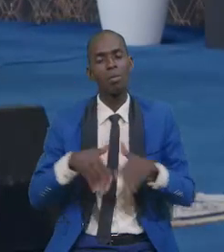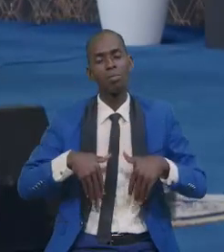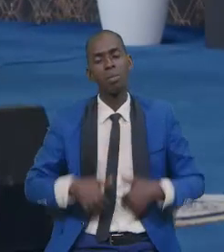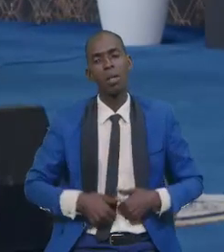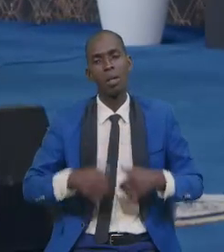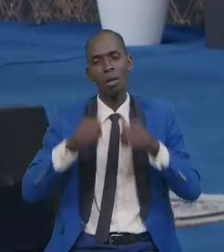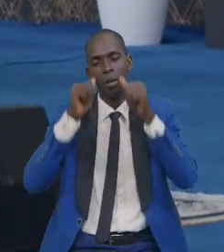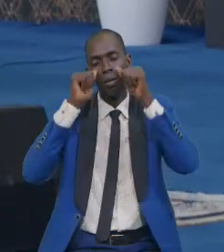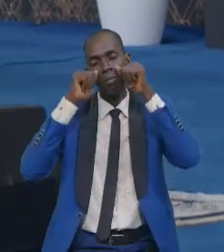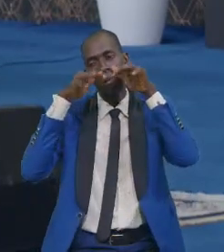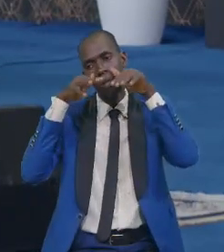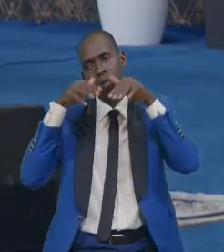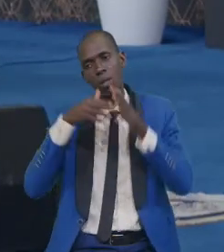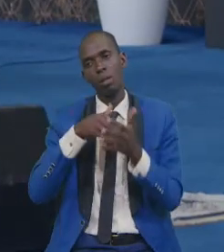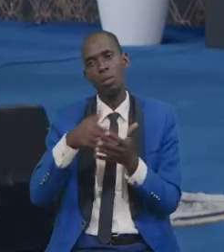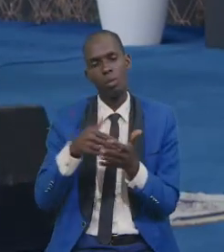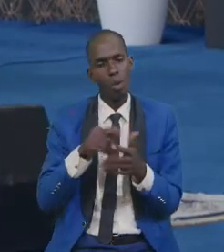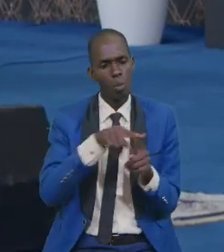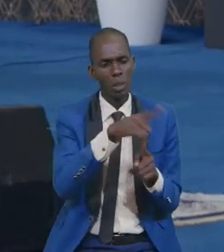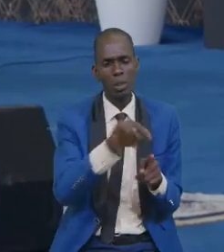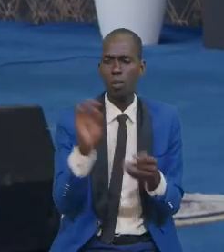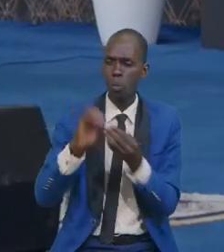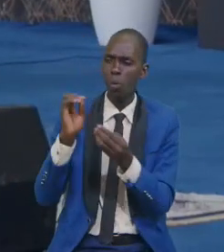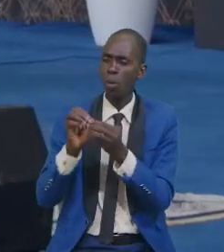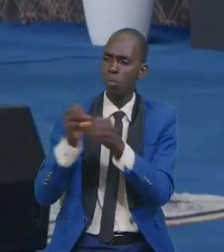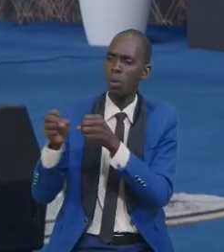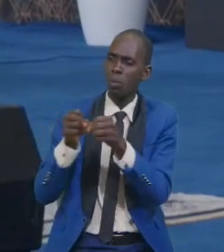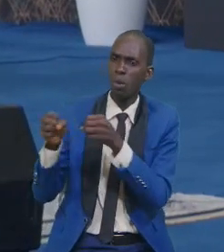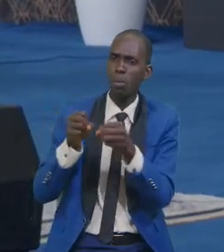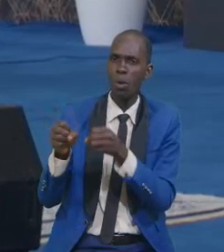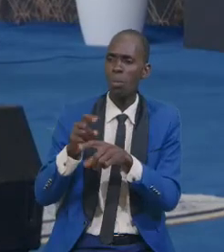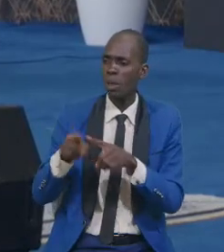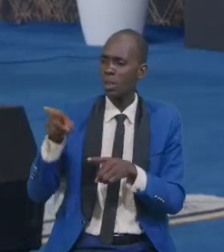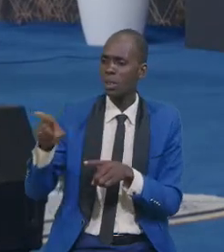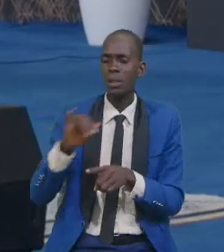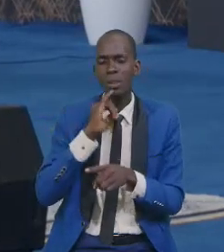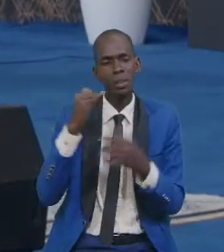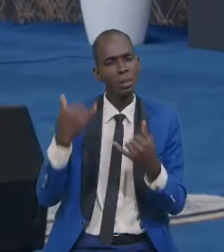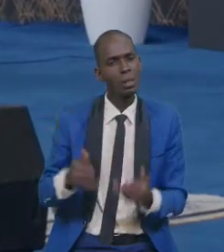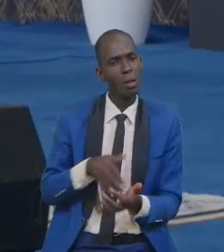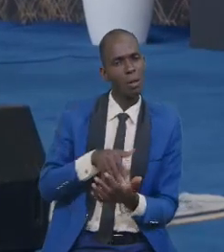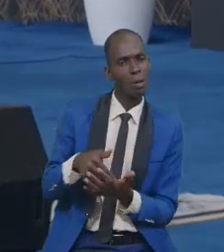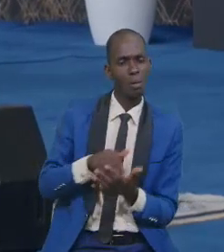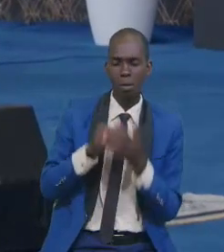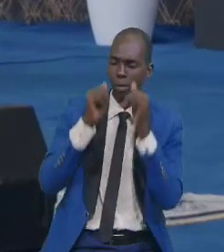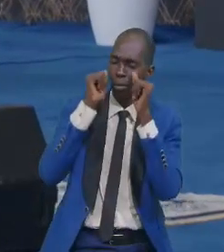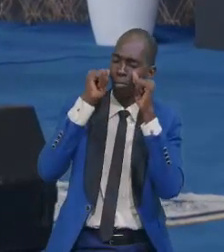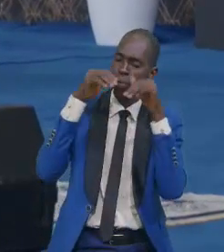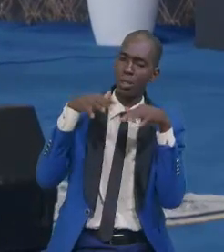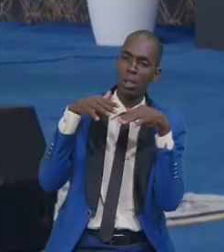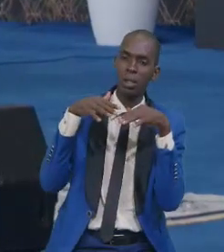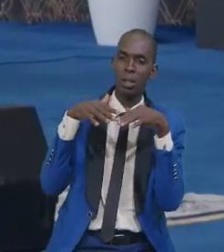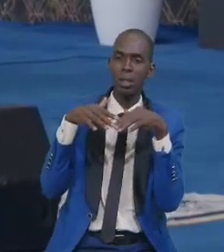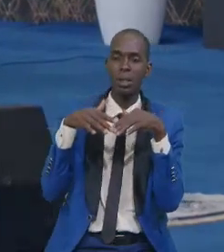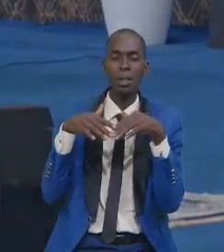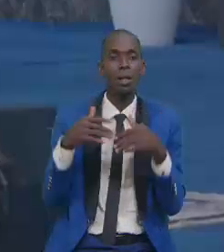still keeping on punching him, but the man is now fainting. Eventually the